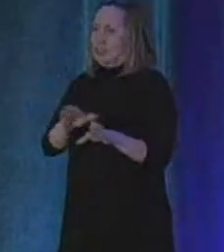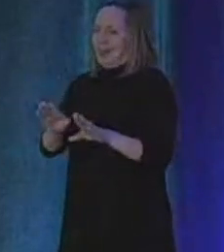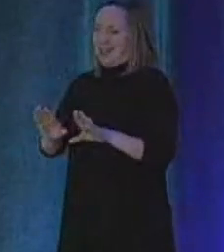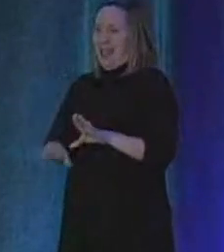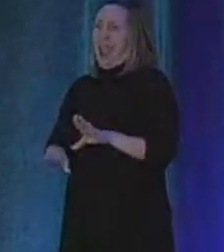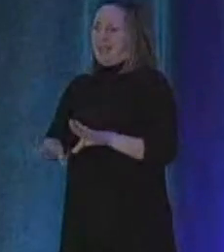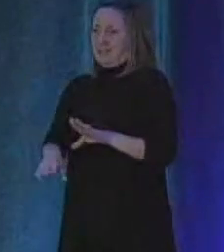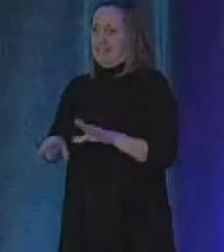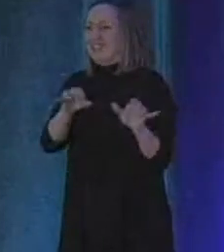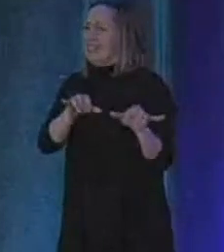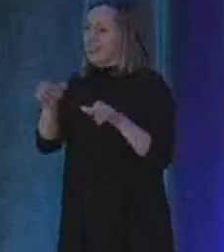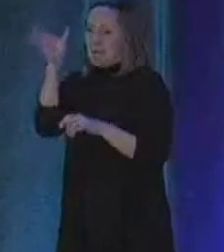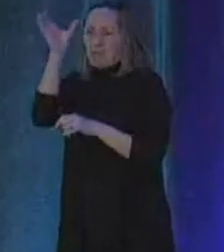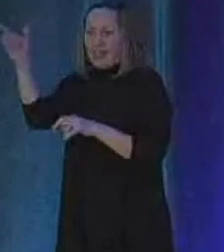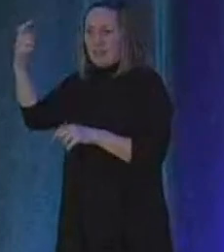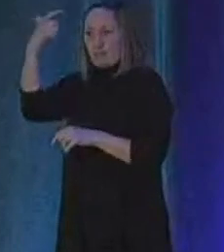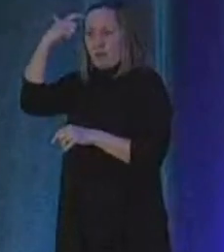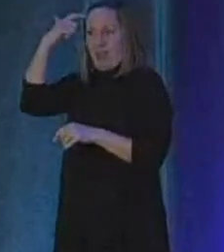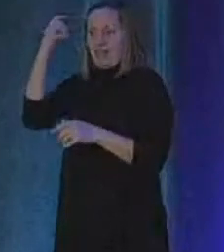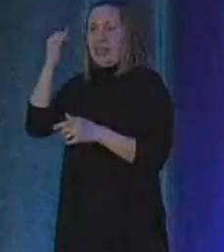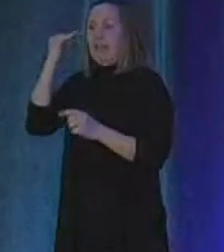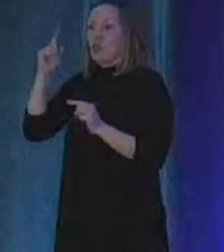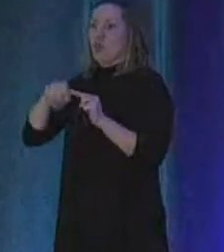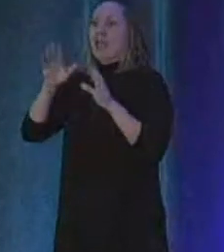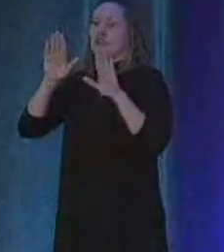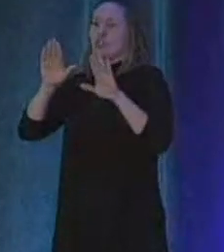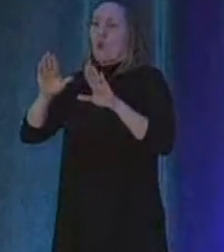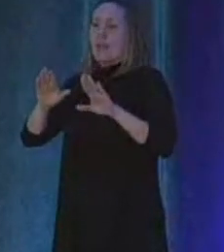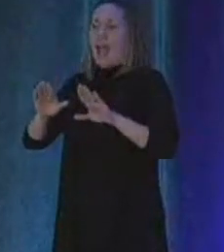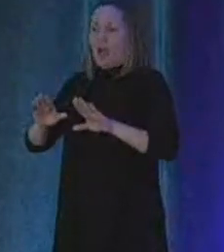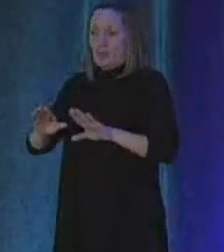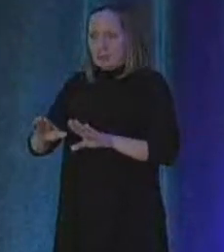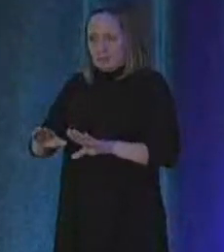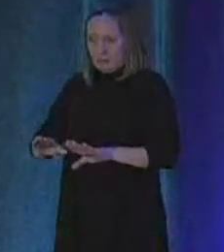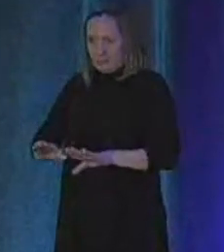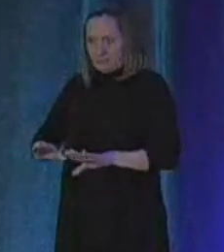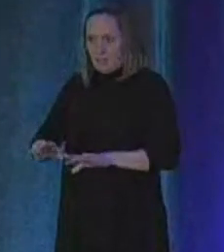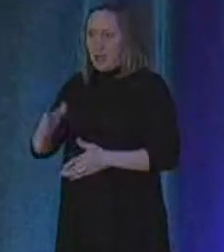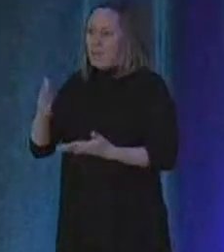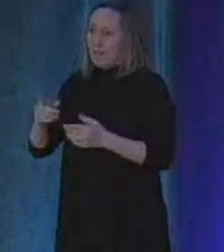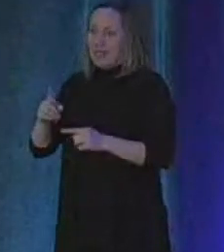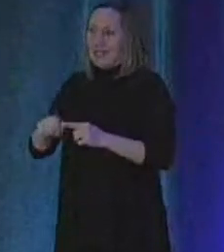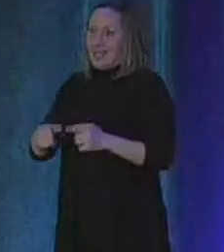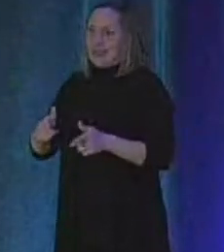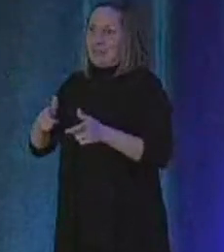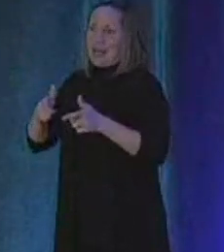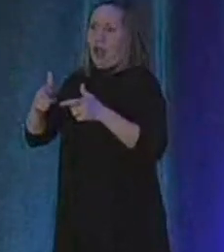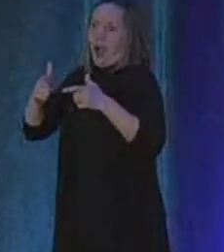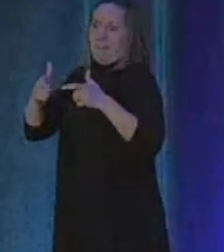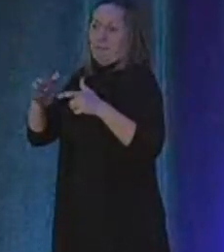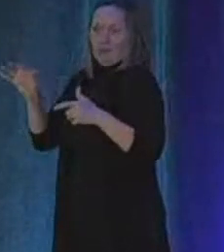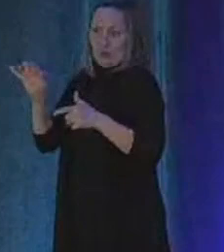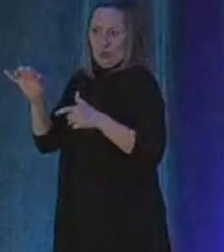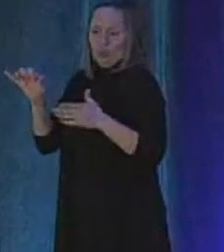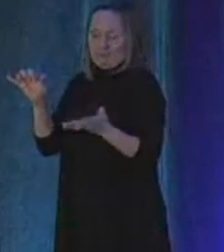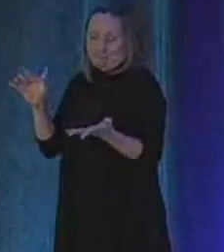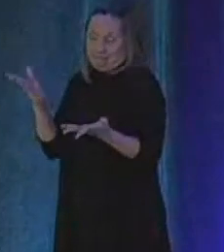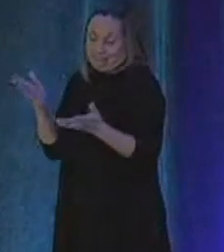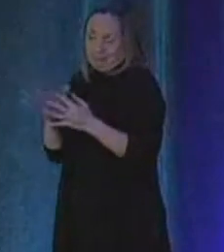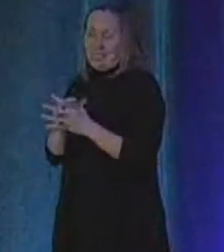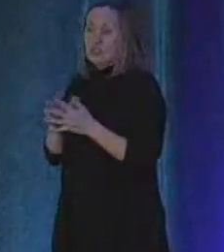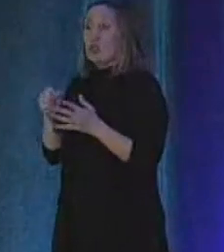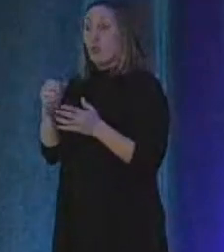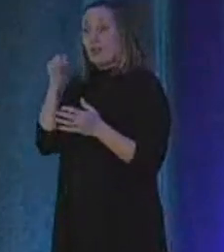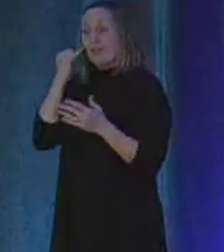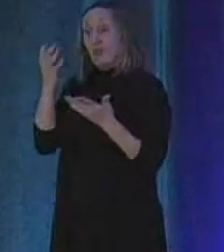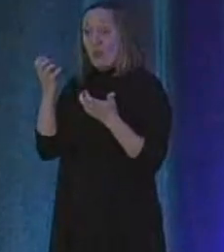pedal. It's the same thing for your mind. If you can't slow down, then you probably can't speed up just as well. So if you